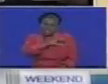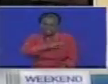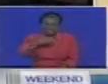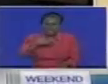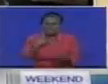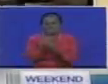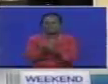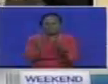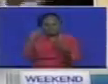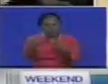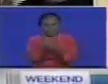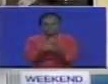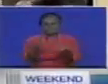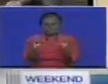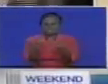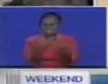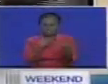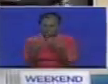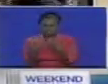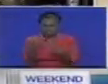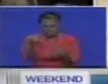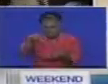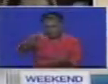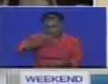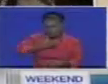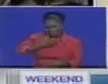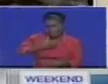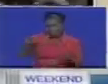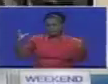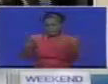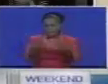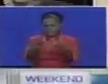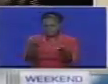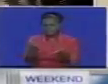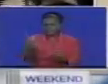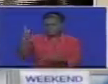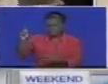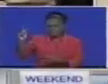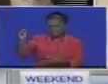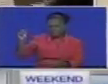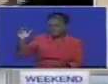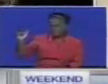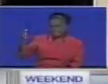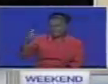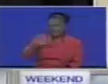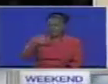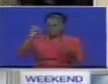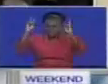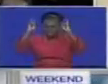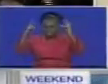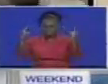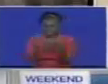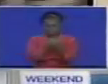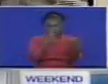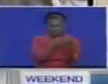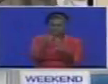to thrive within a political party. Let's talk about your own party for a moment. And there were issues, though we know you had a retreat